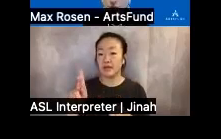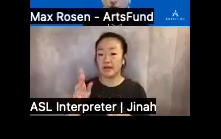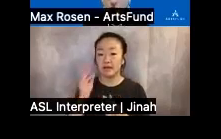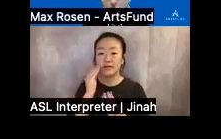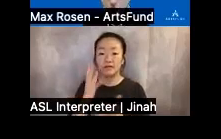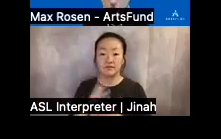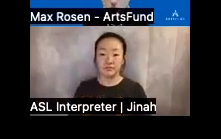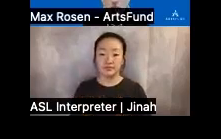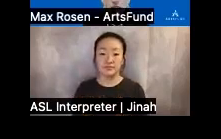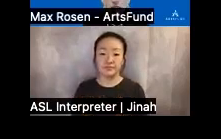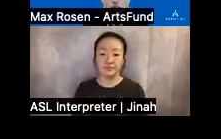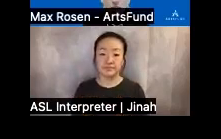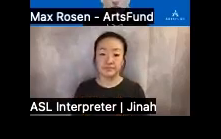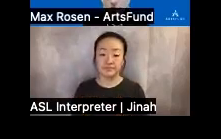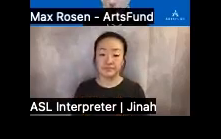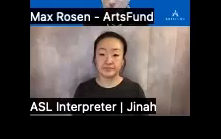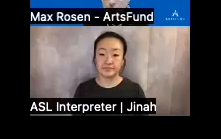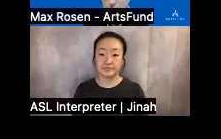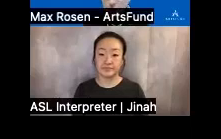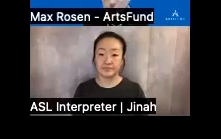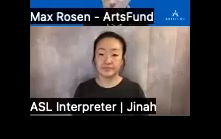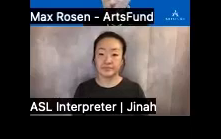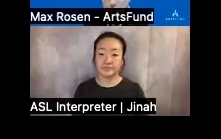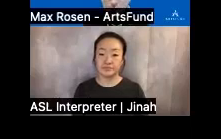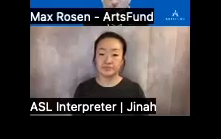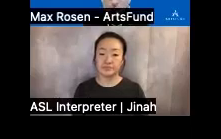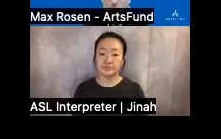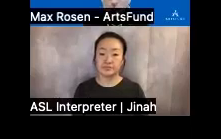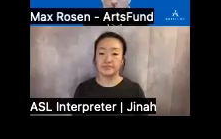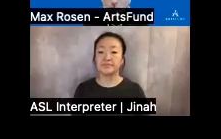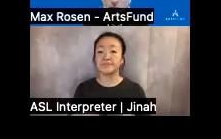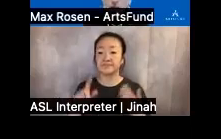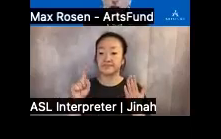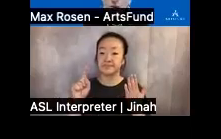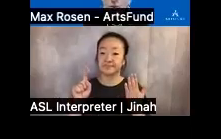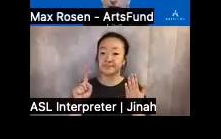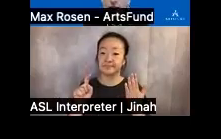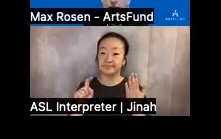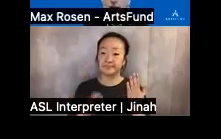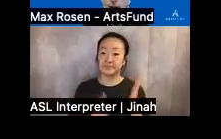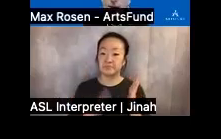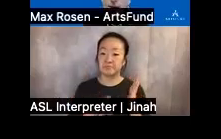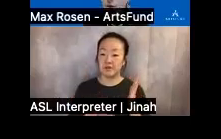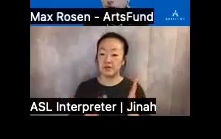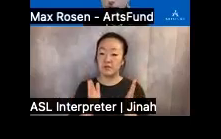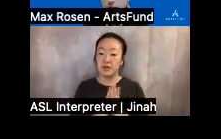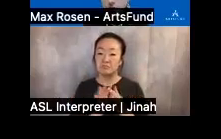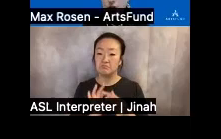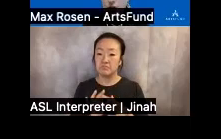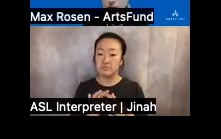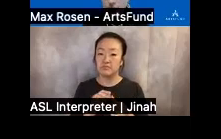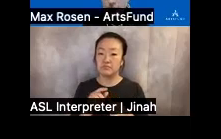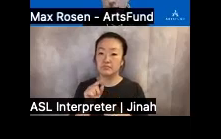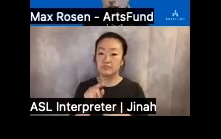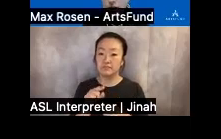account information. I'll take a second here to scroll down to the bottom of this form where we ask for